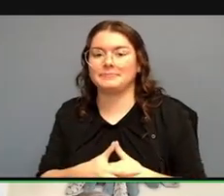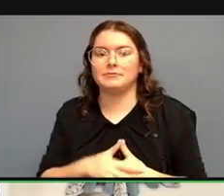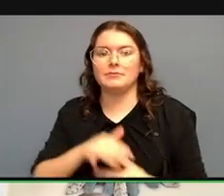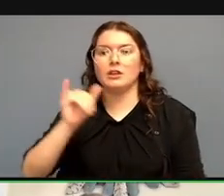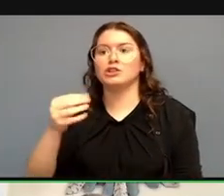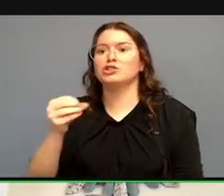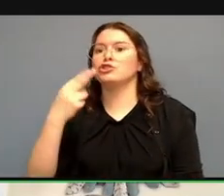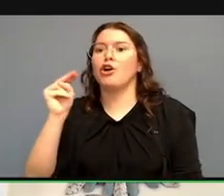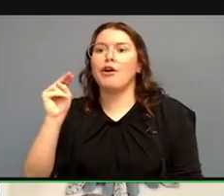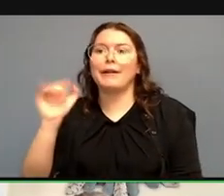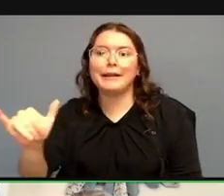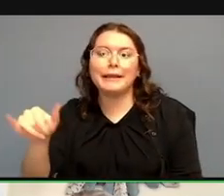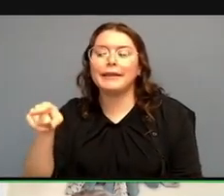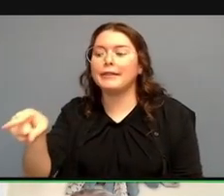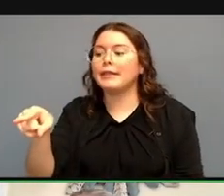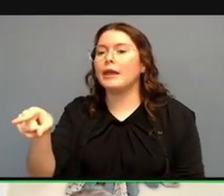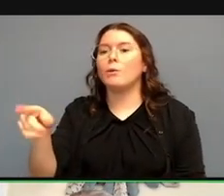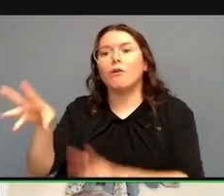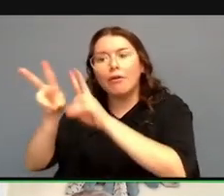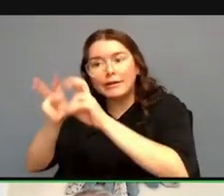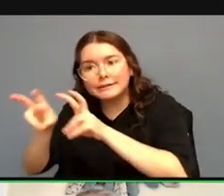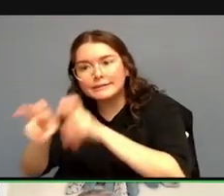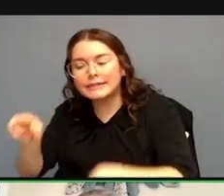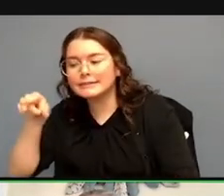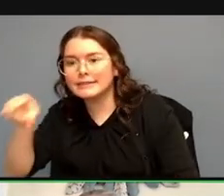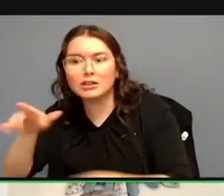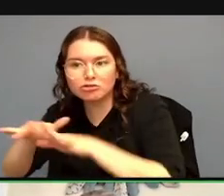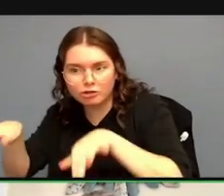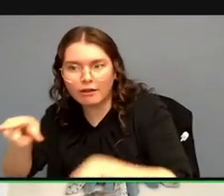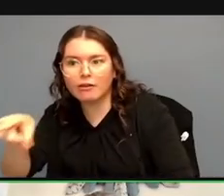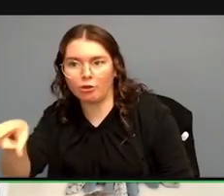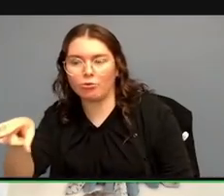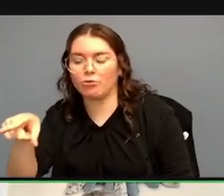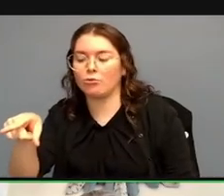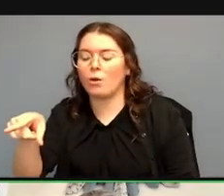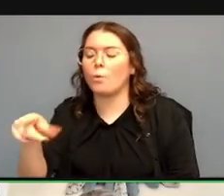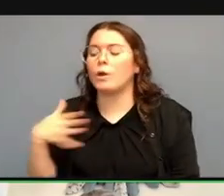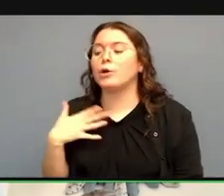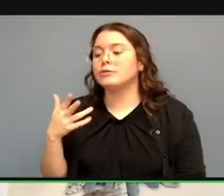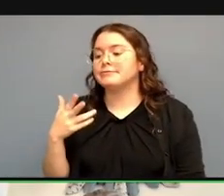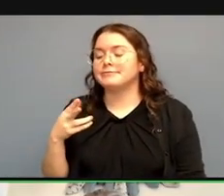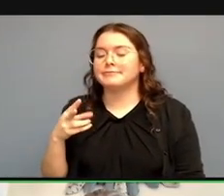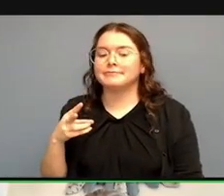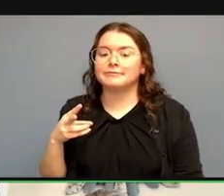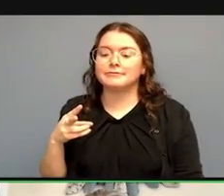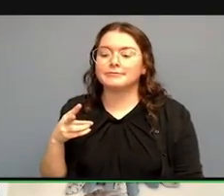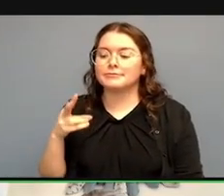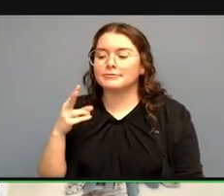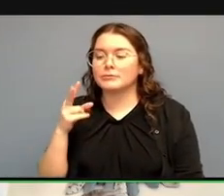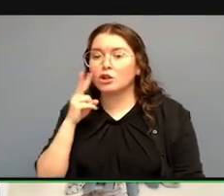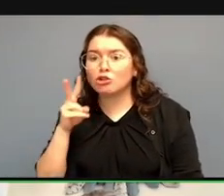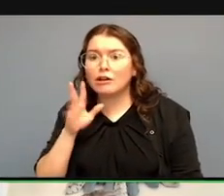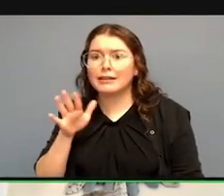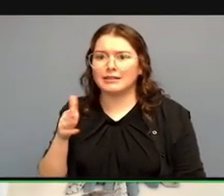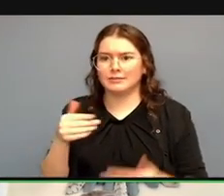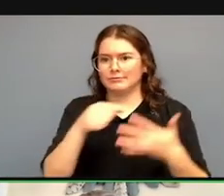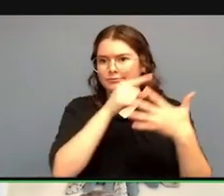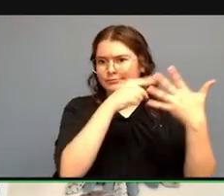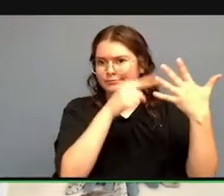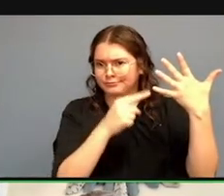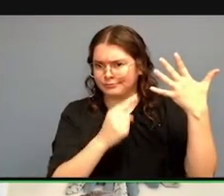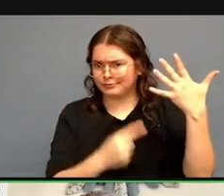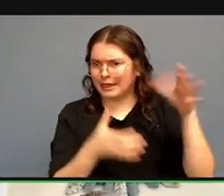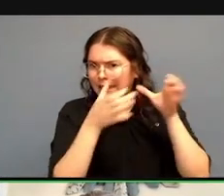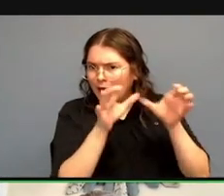Johnny is going to be assessed. We're going to look at these following areas.